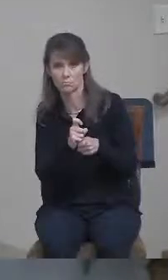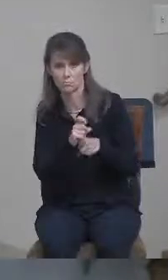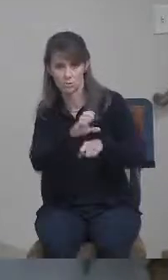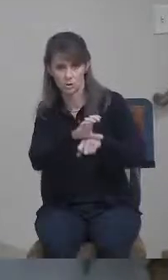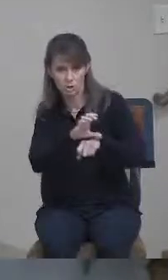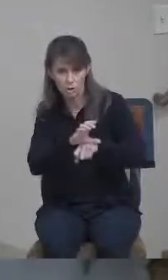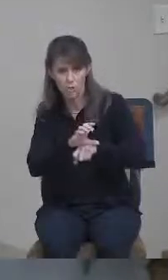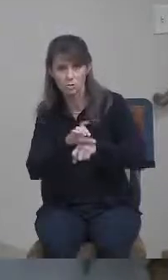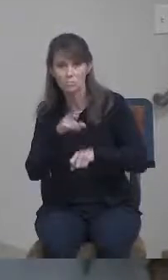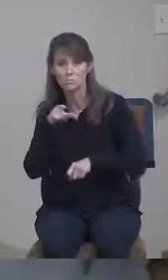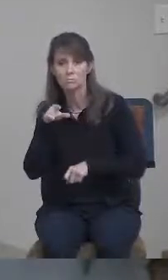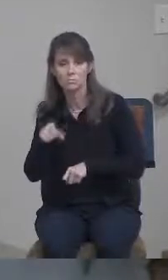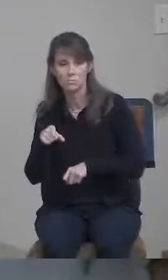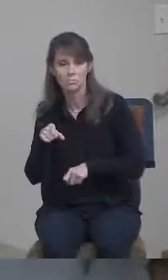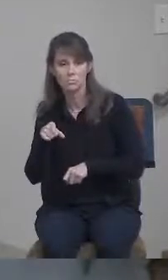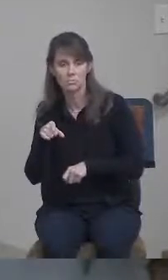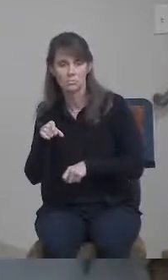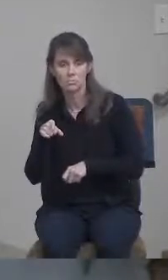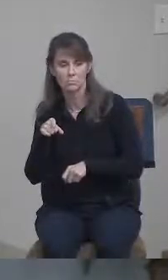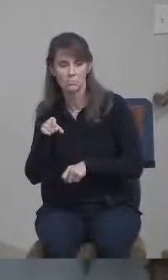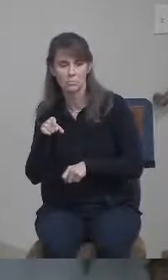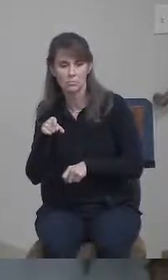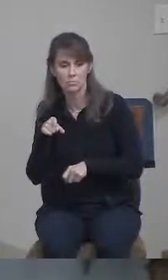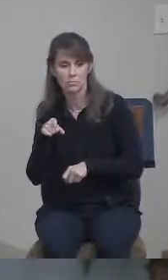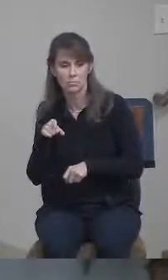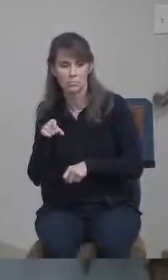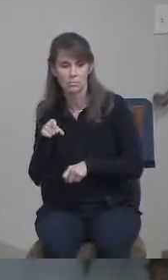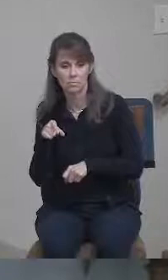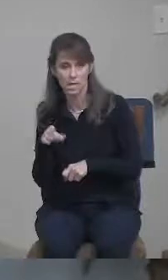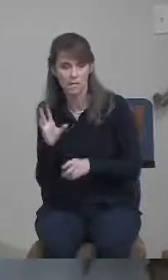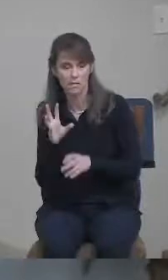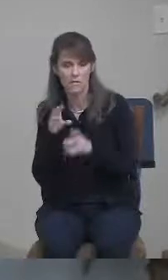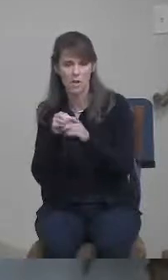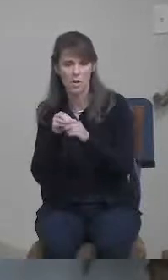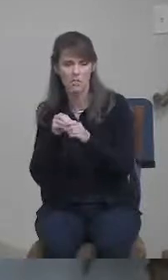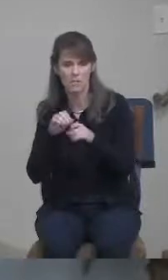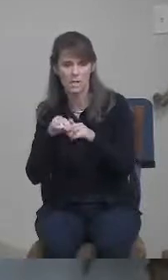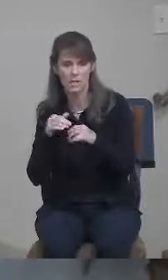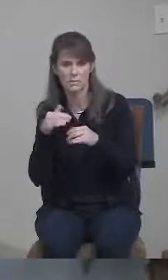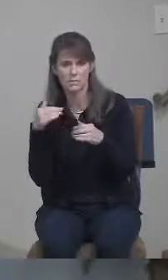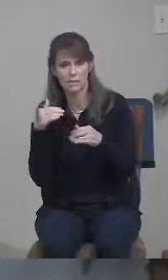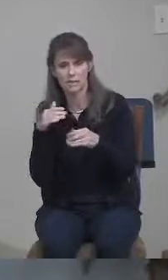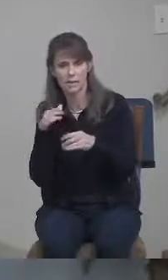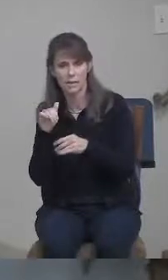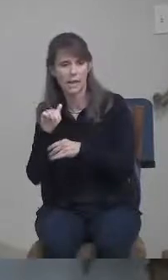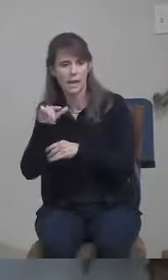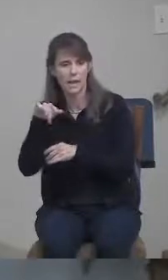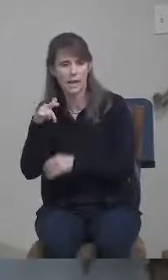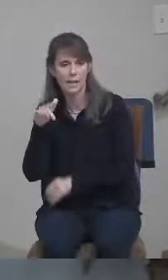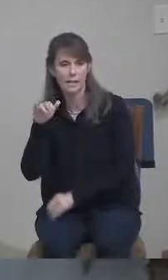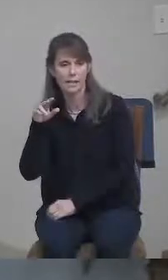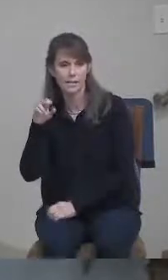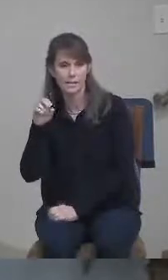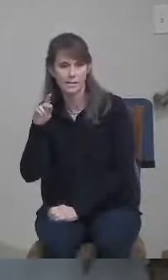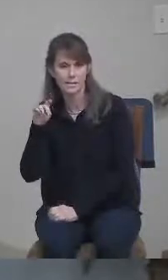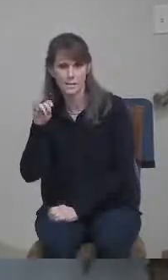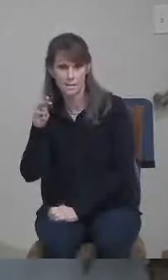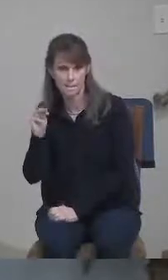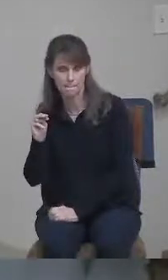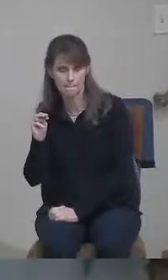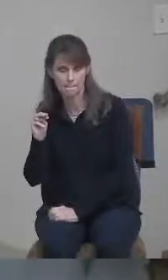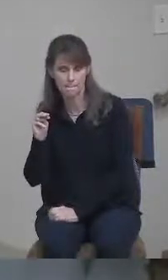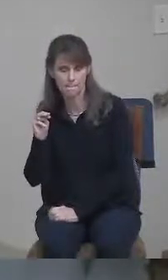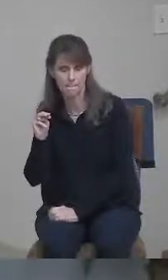Wesleyan preachers were still Anglicans at that time. Wesley himself lived and died a member of the Anglican